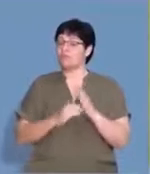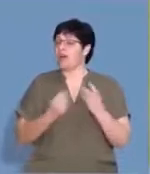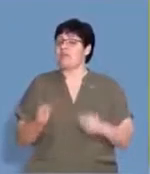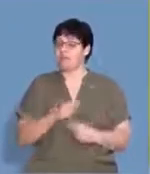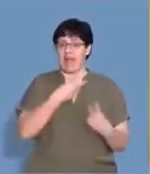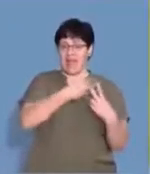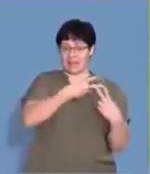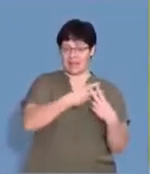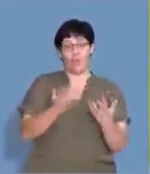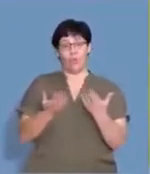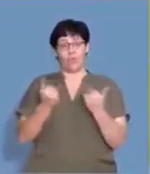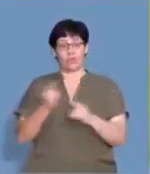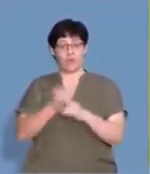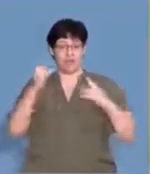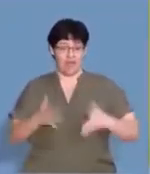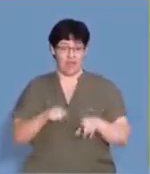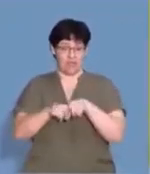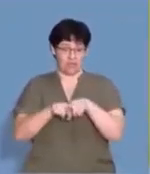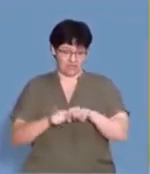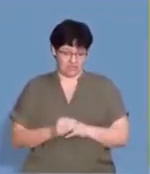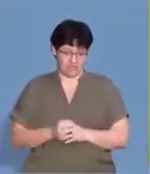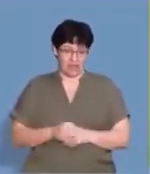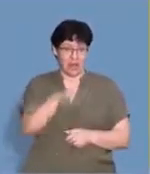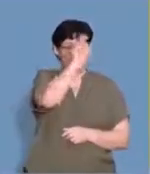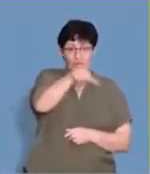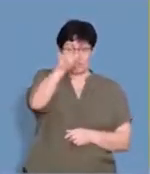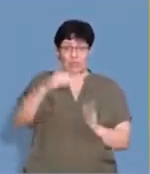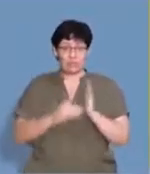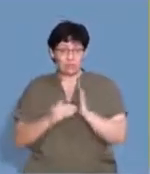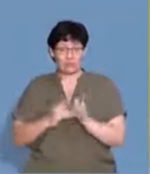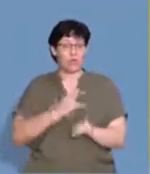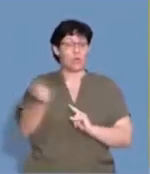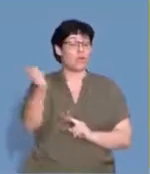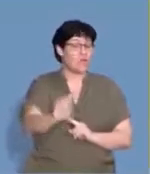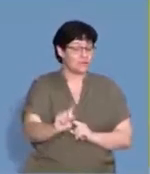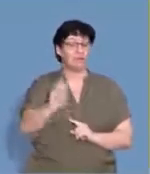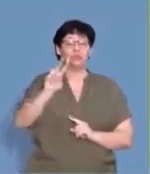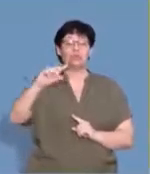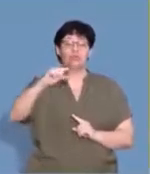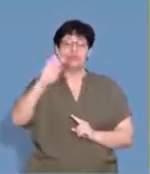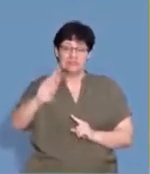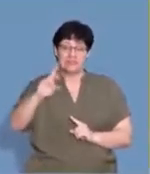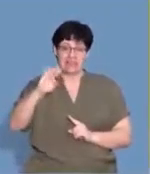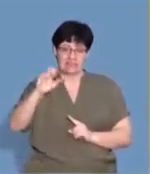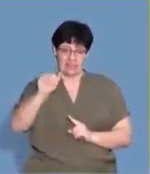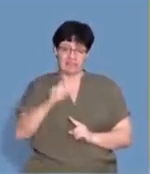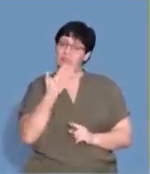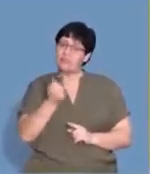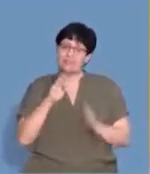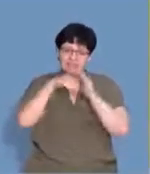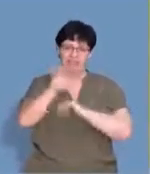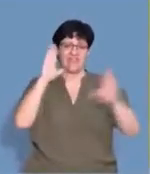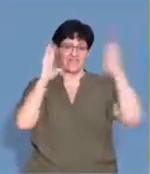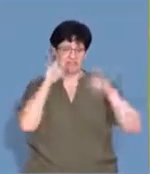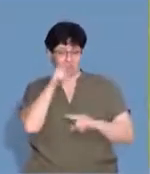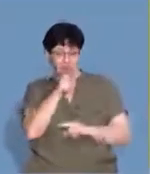the hashtag Wazo Winner competition, where 2 lucky matriculants stand a chance to win 2 gigs of data. So please head on over to our